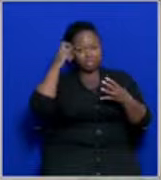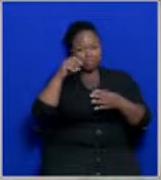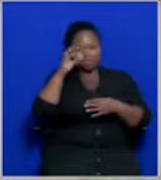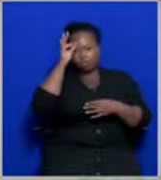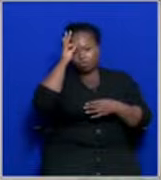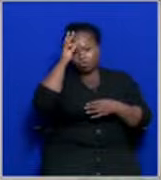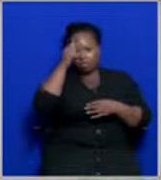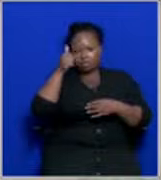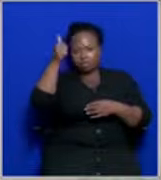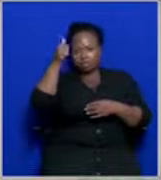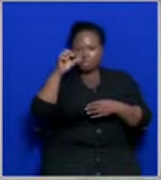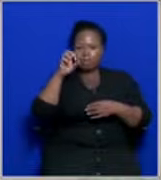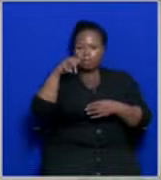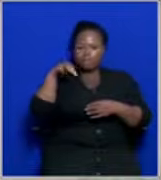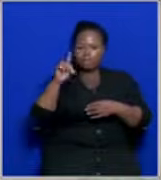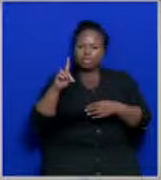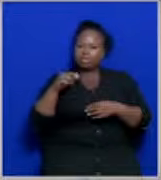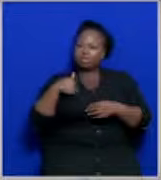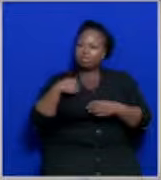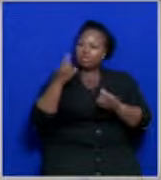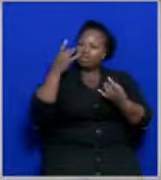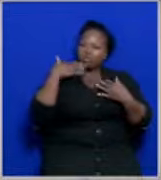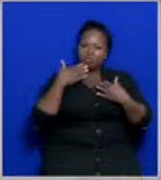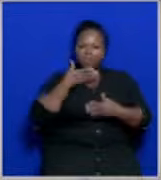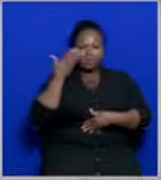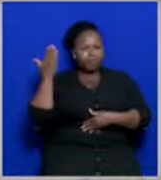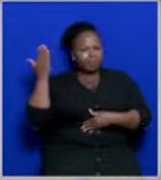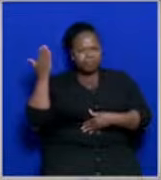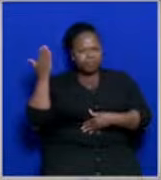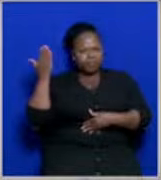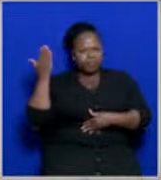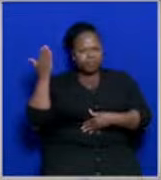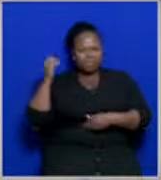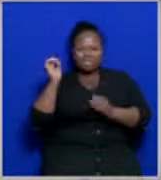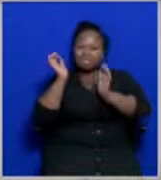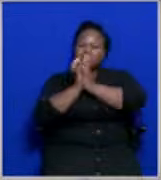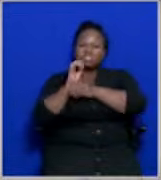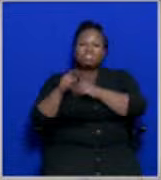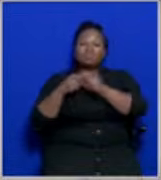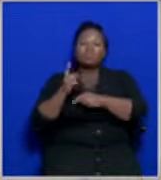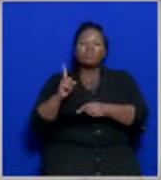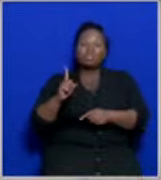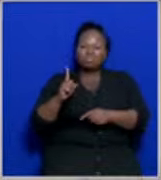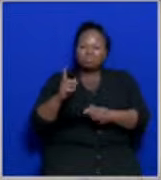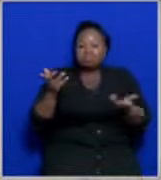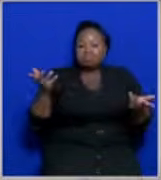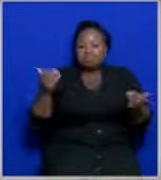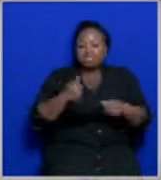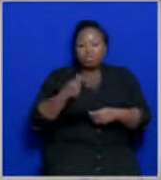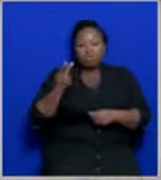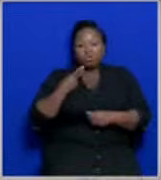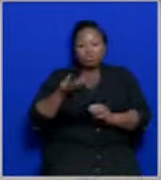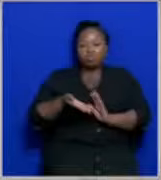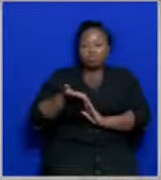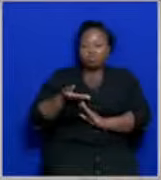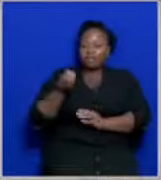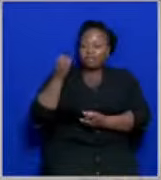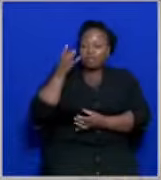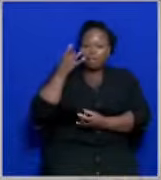have not been informed or have knowledge of these meetings, and I also do not receive any progress feedback on existing